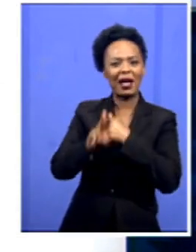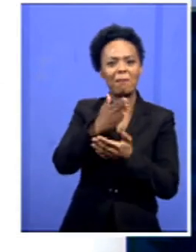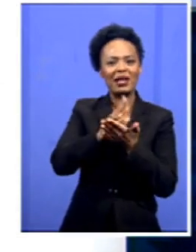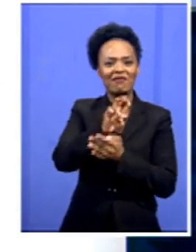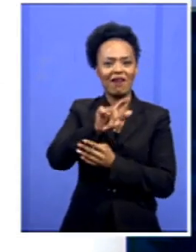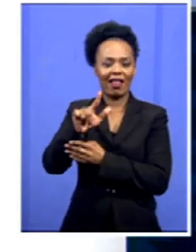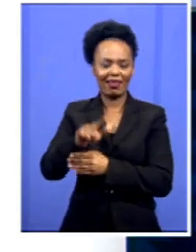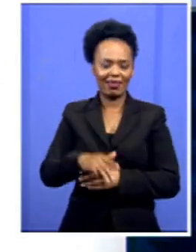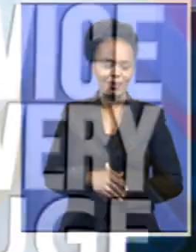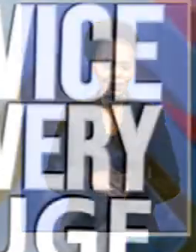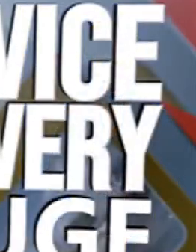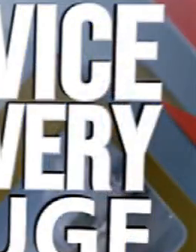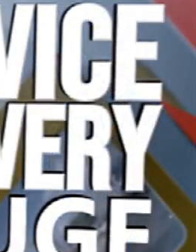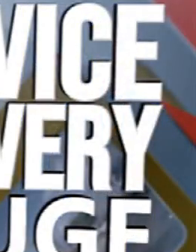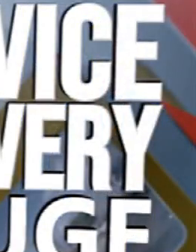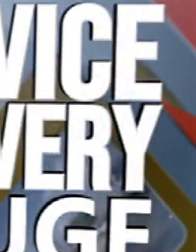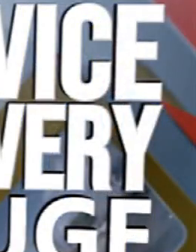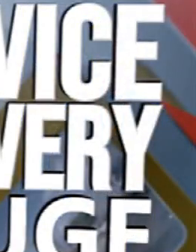stay with us.